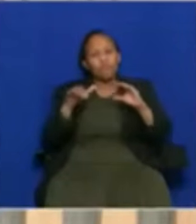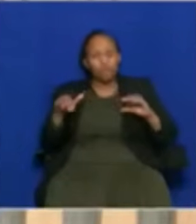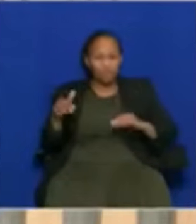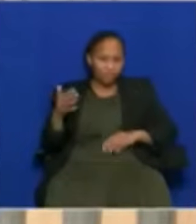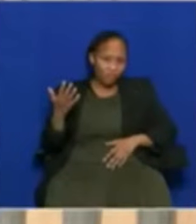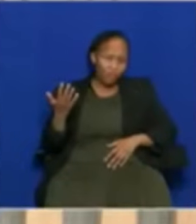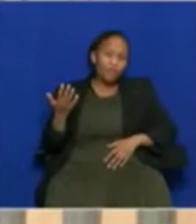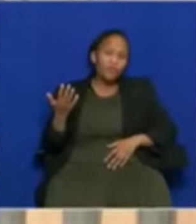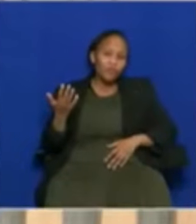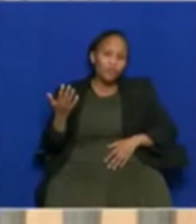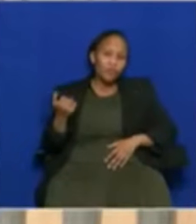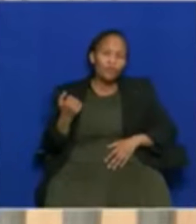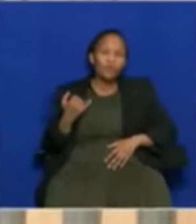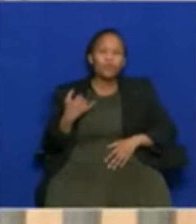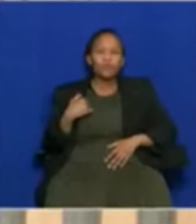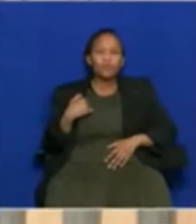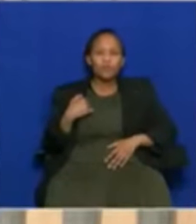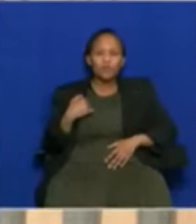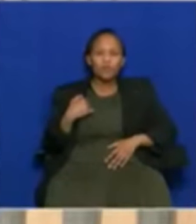appealed against